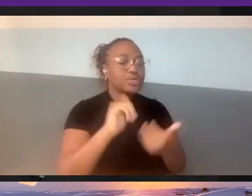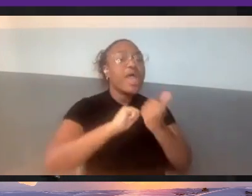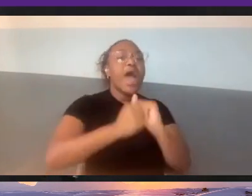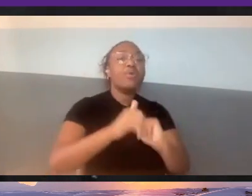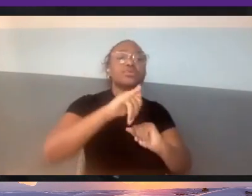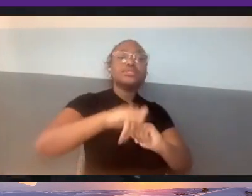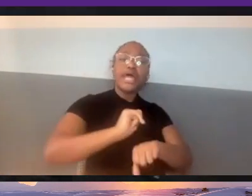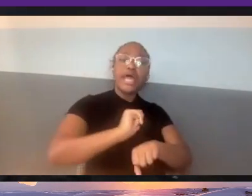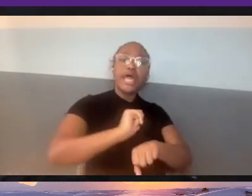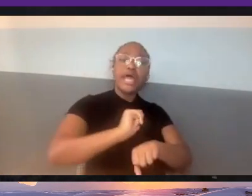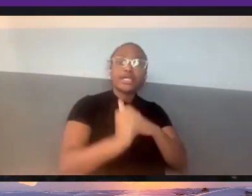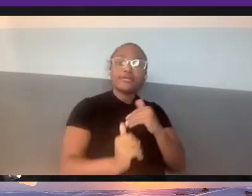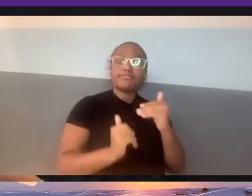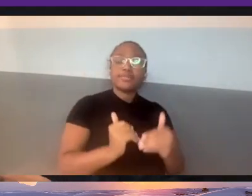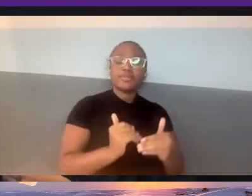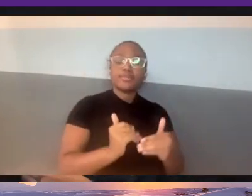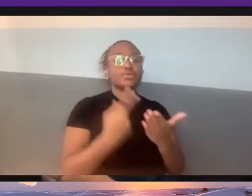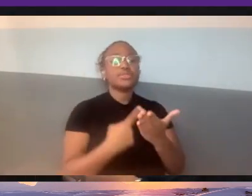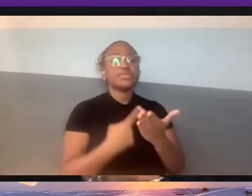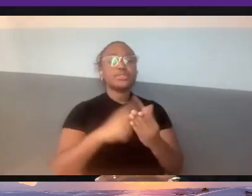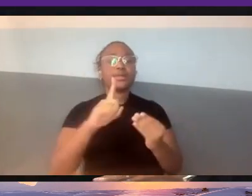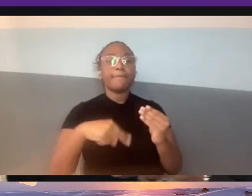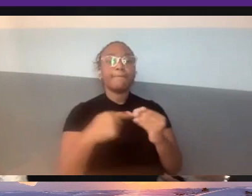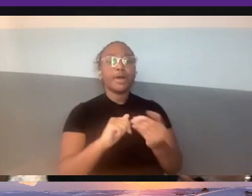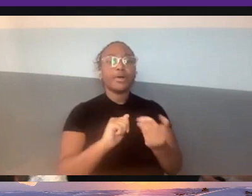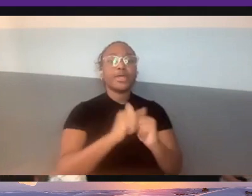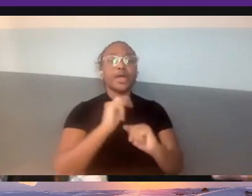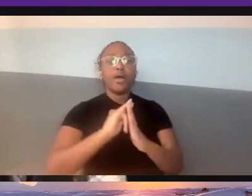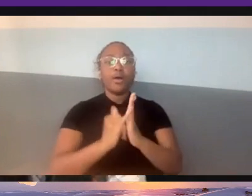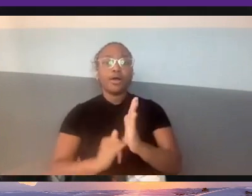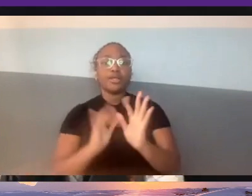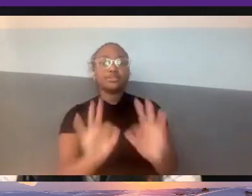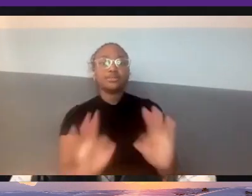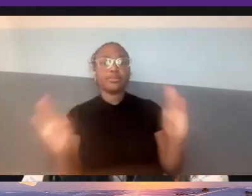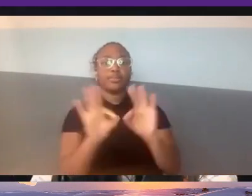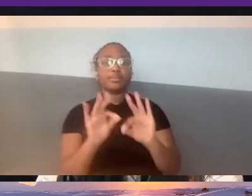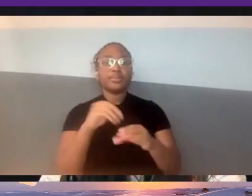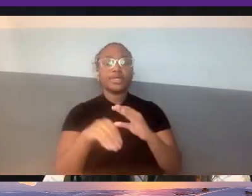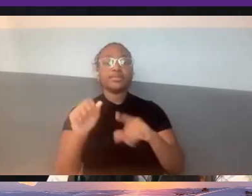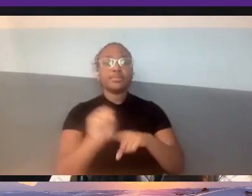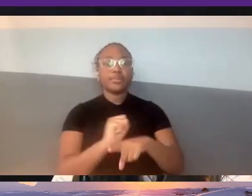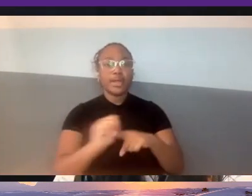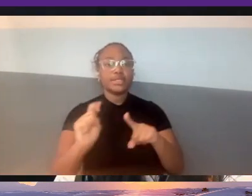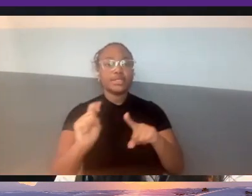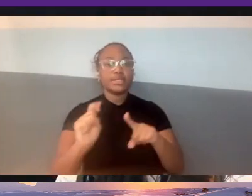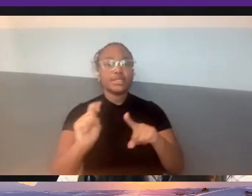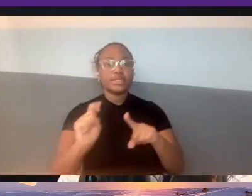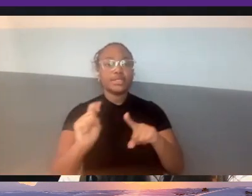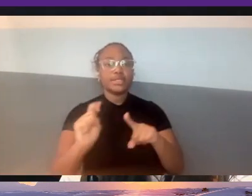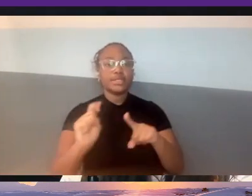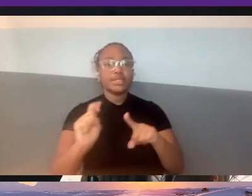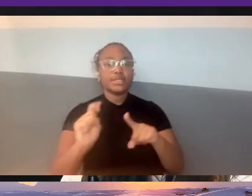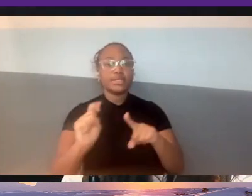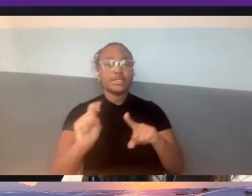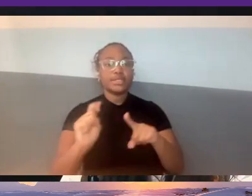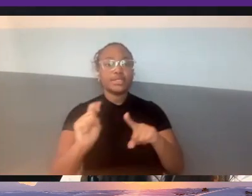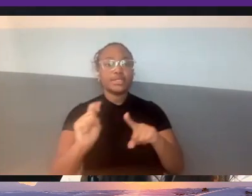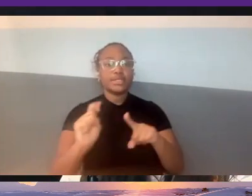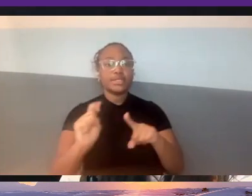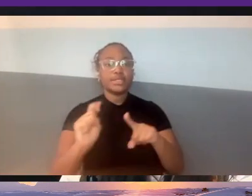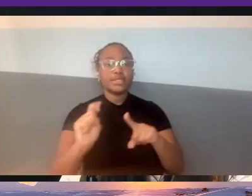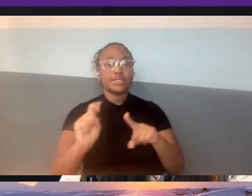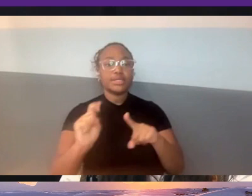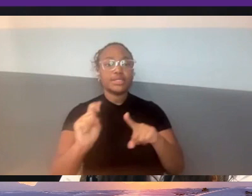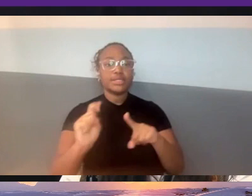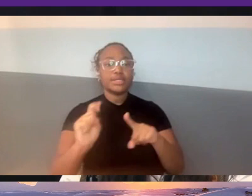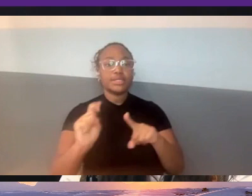plays in the practice, but I'm also thinking about how then we not only demonstrate with the art, but then invite people into the conversation around